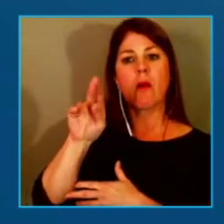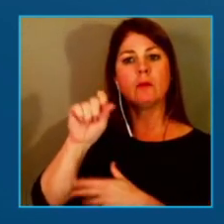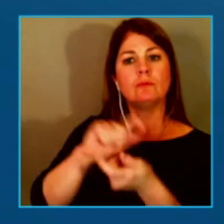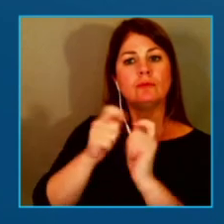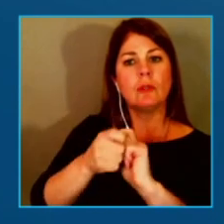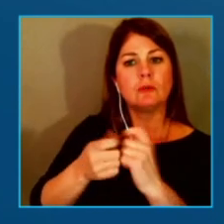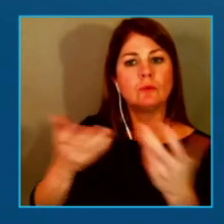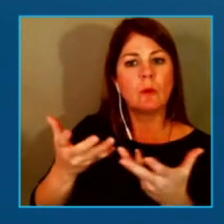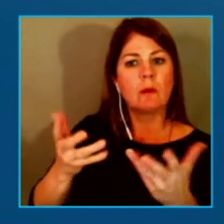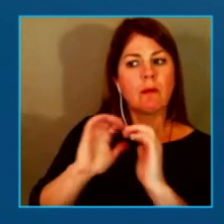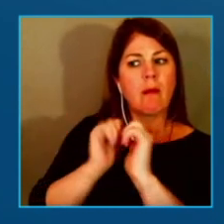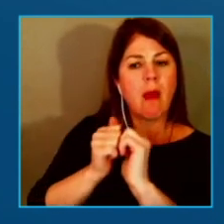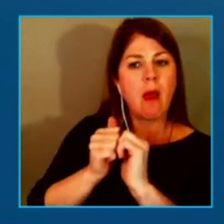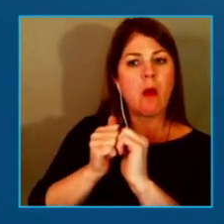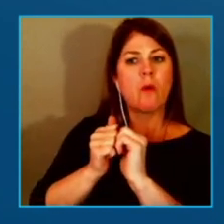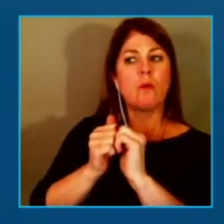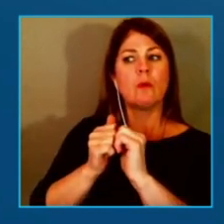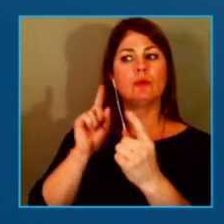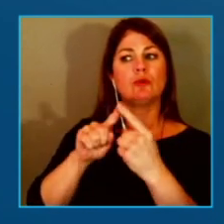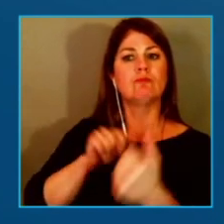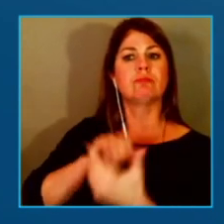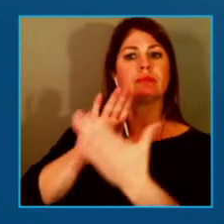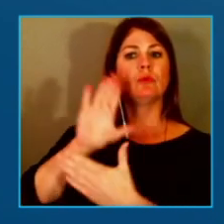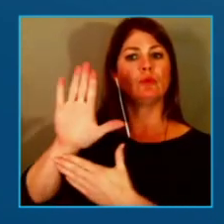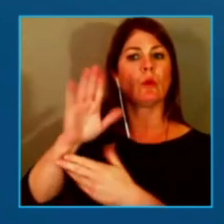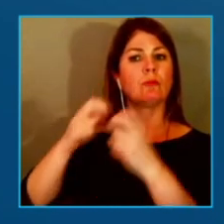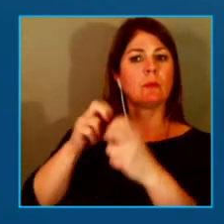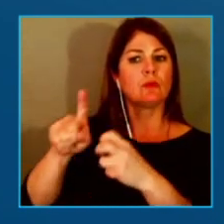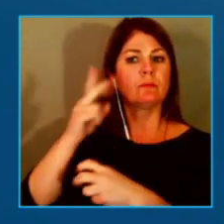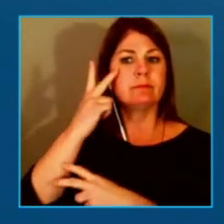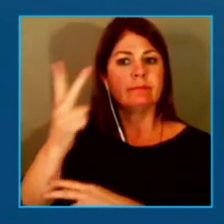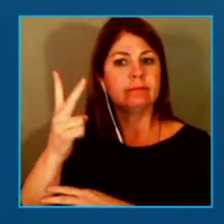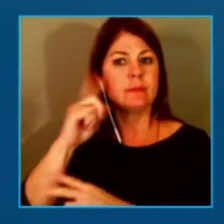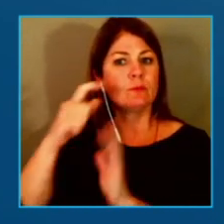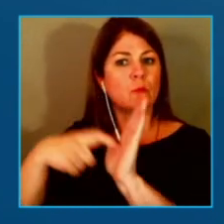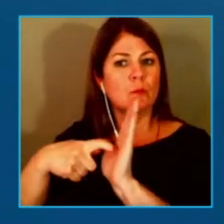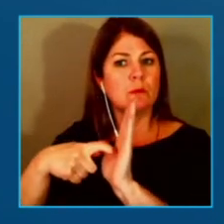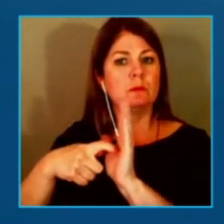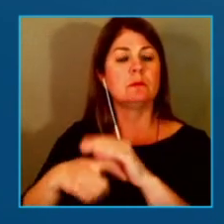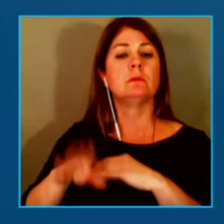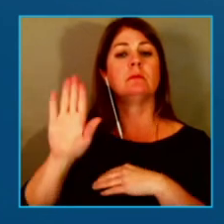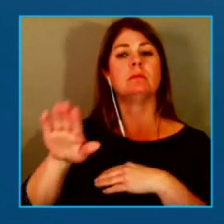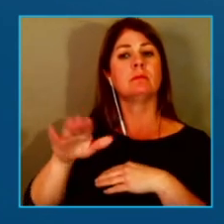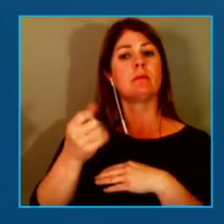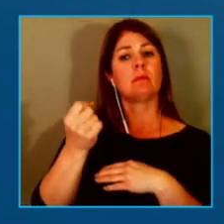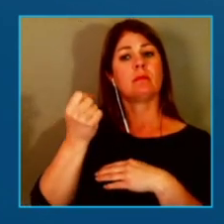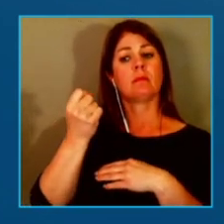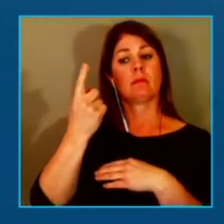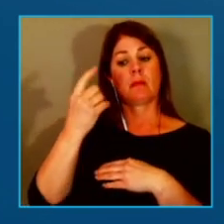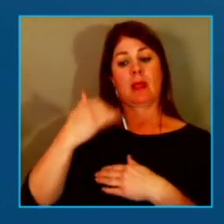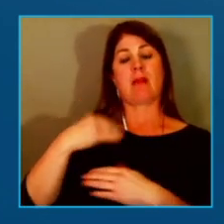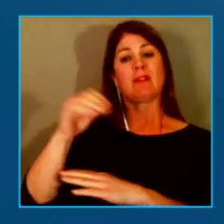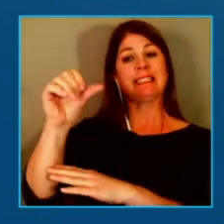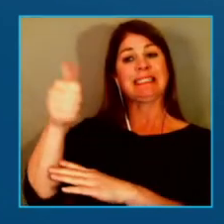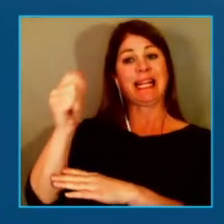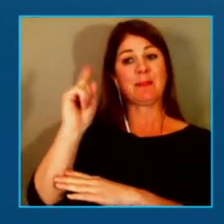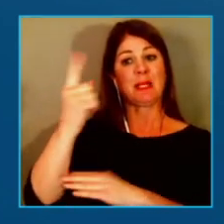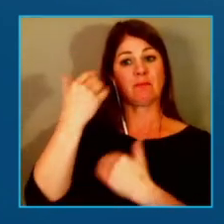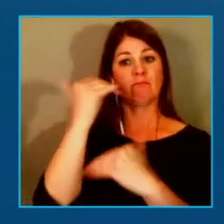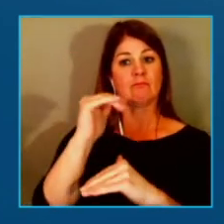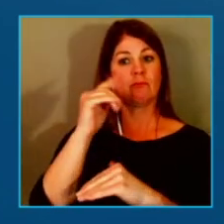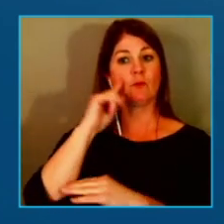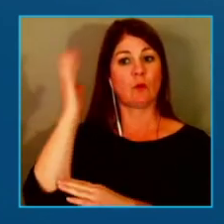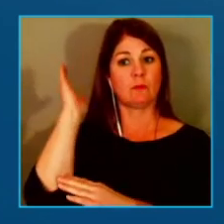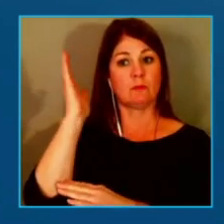has raised. Ms. Vickers, we have 10 minutes allowed for you at this time. Our